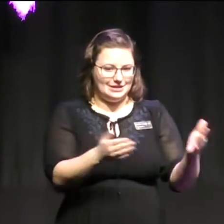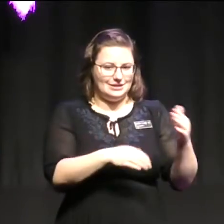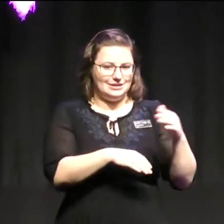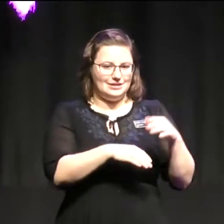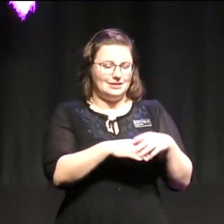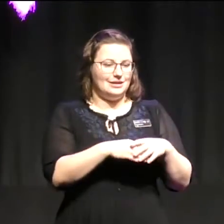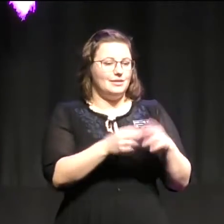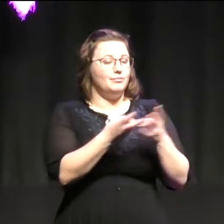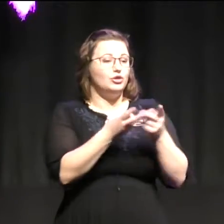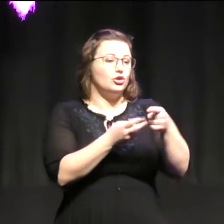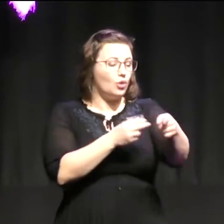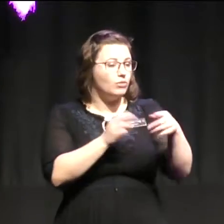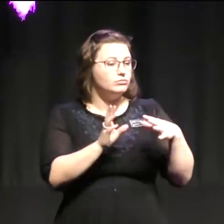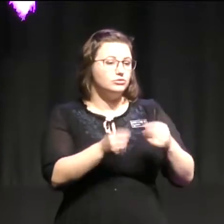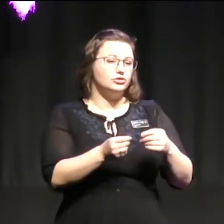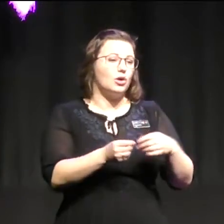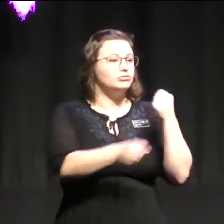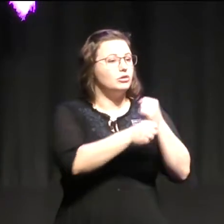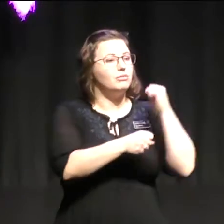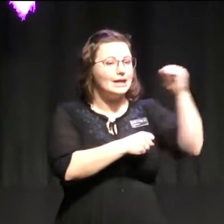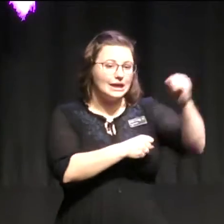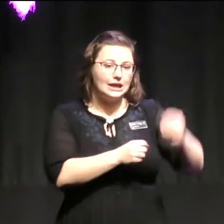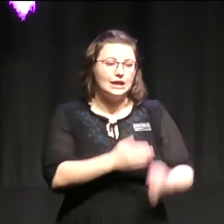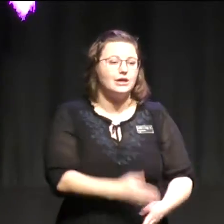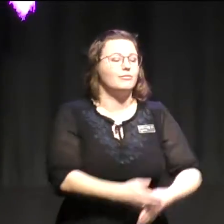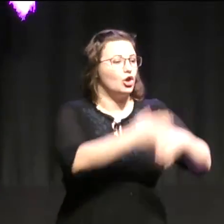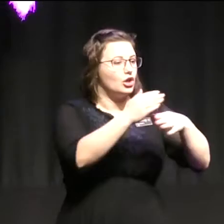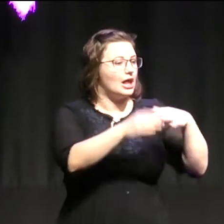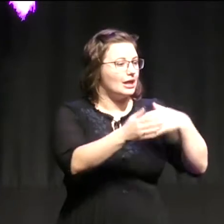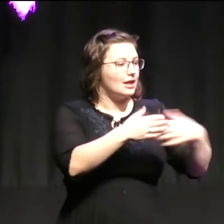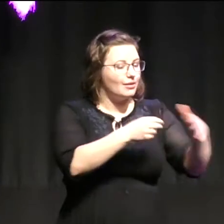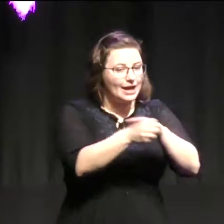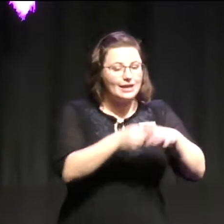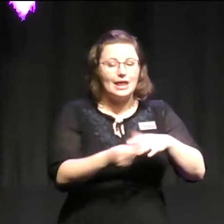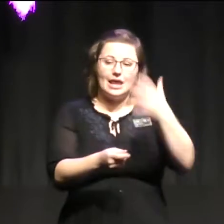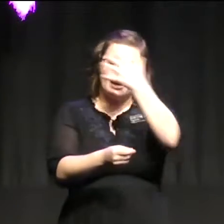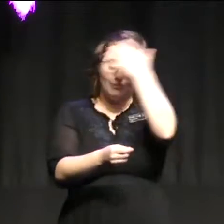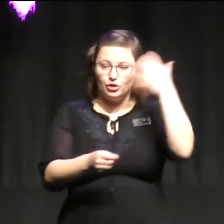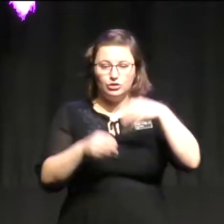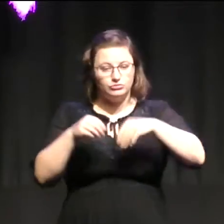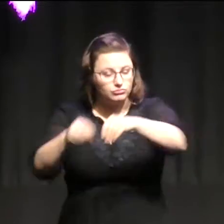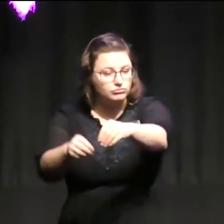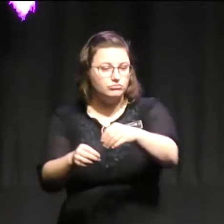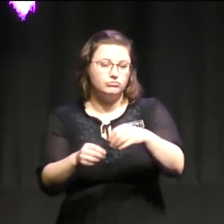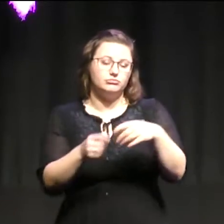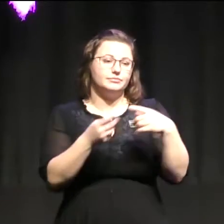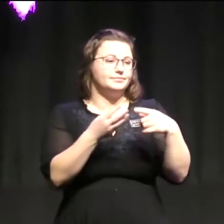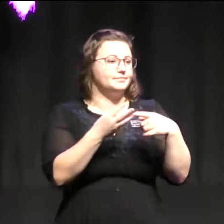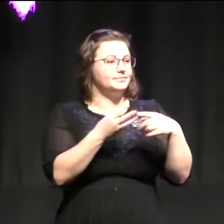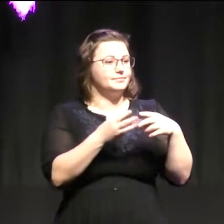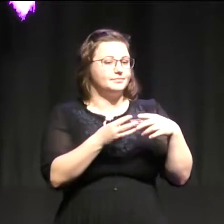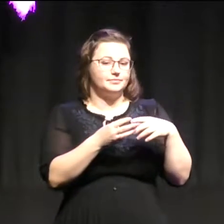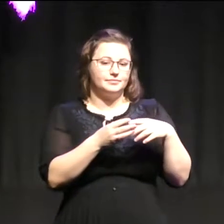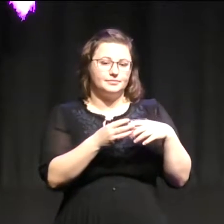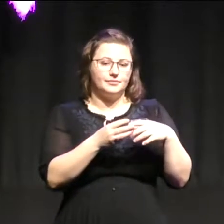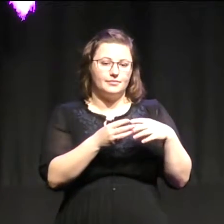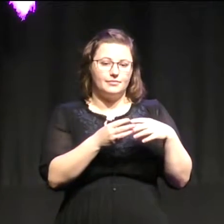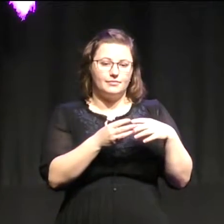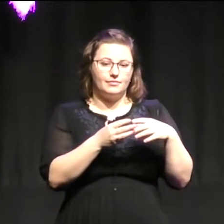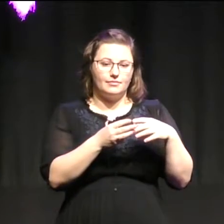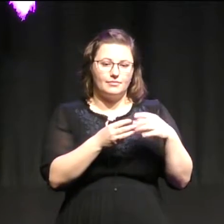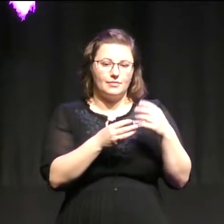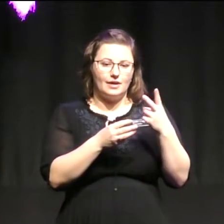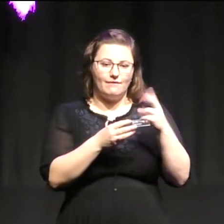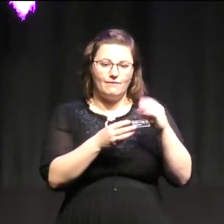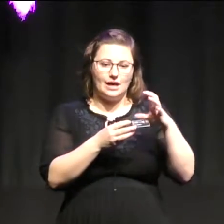collect waste, who work on construction, agriculture workers, farm workers, or, waste recyclers.